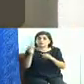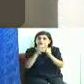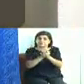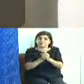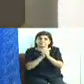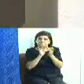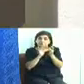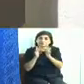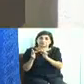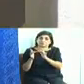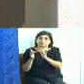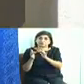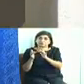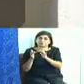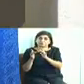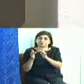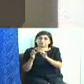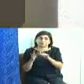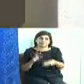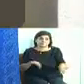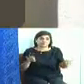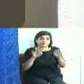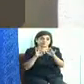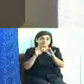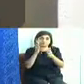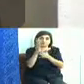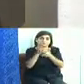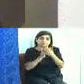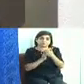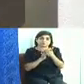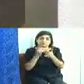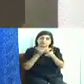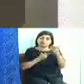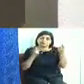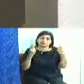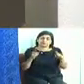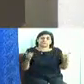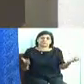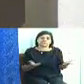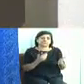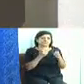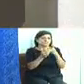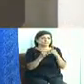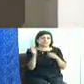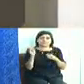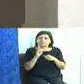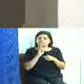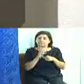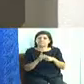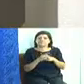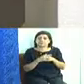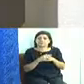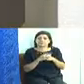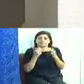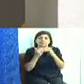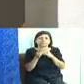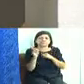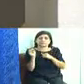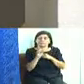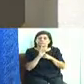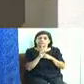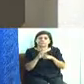online are a vital part of what happens here, no matter where you are on this planet.